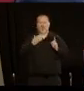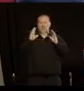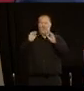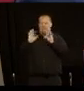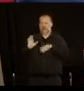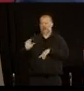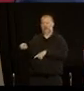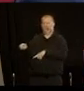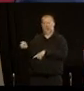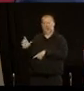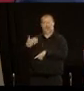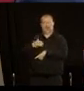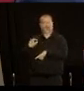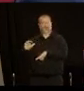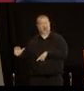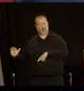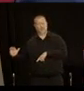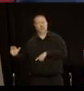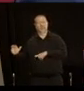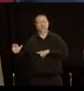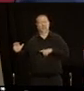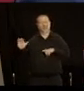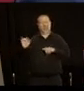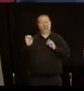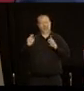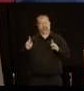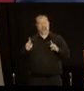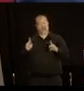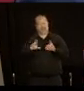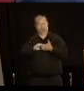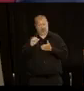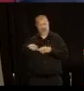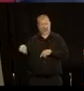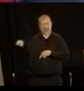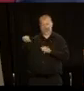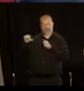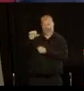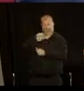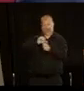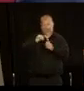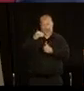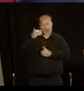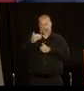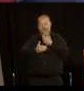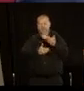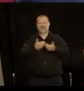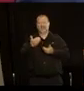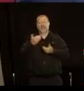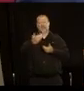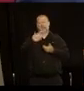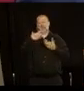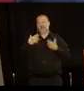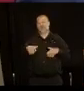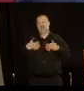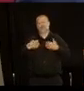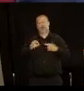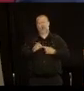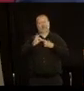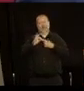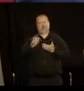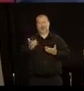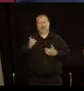teachers are our children, and that opportunity to learn from each other in this process is unique.